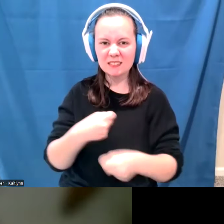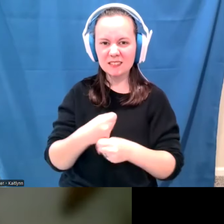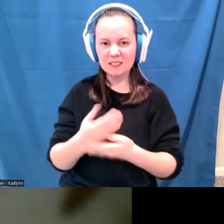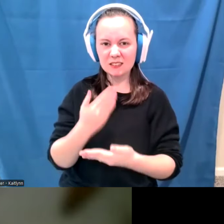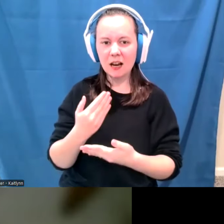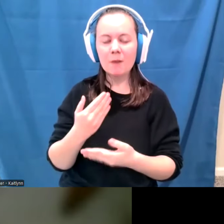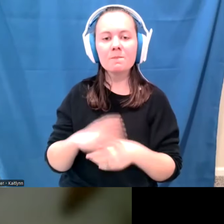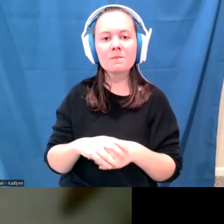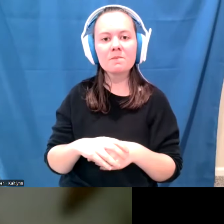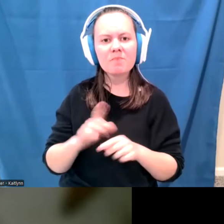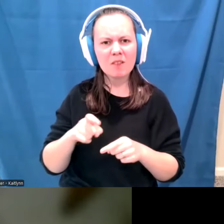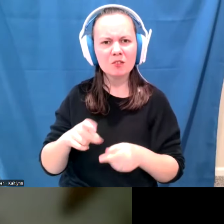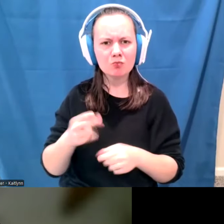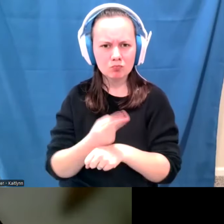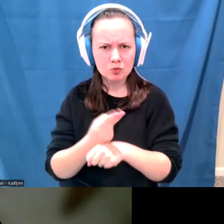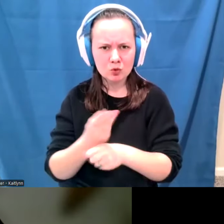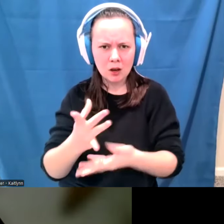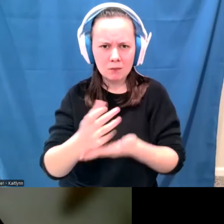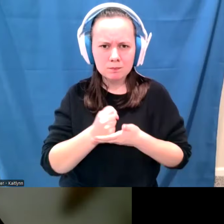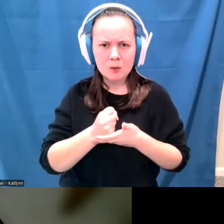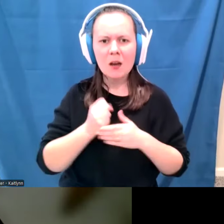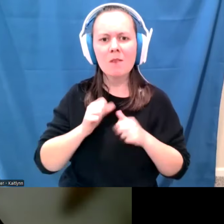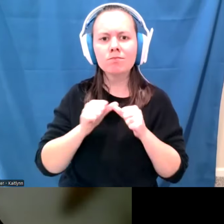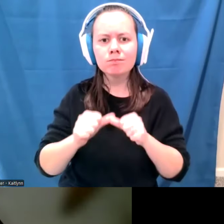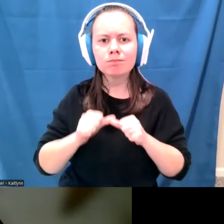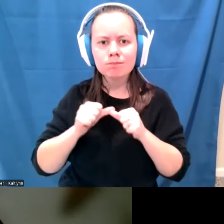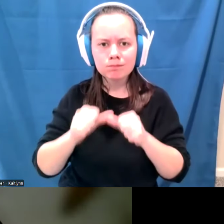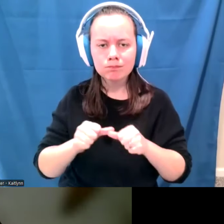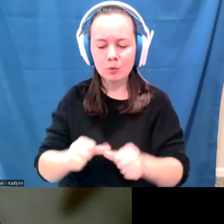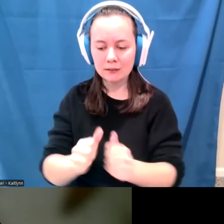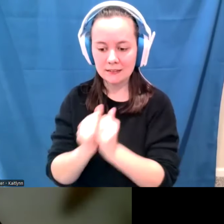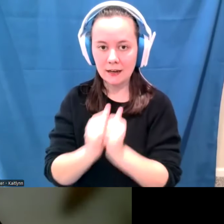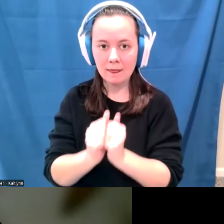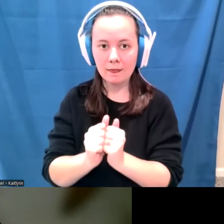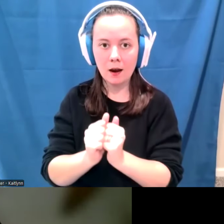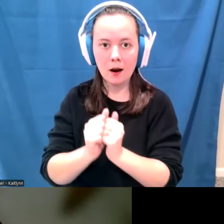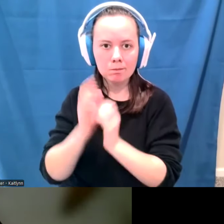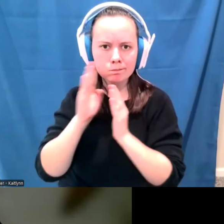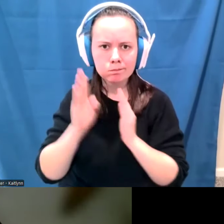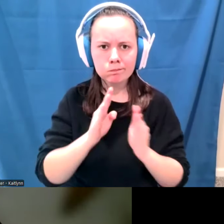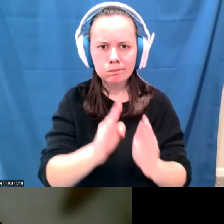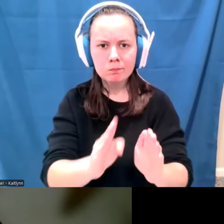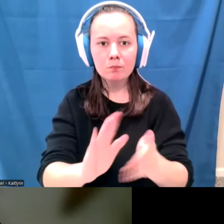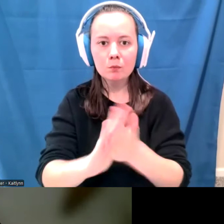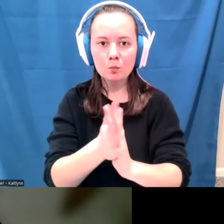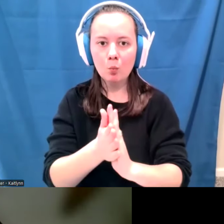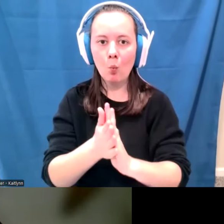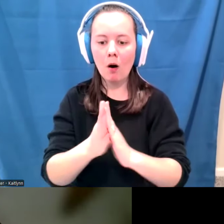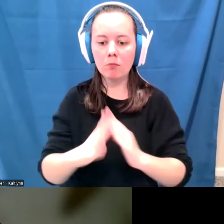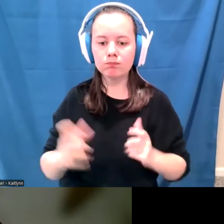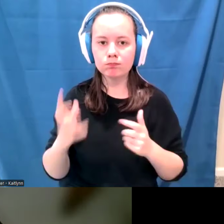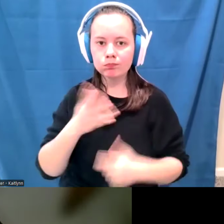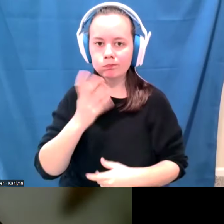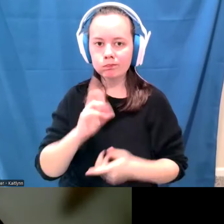that and pull forward together in a direction that leads us to more transformational change than we have